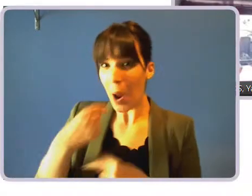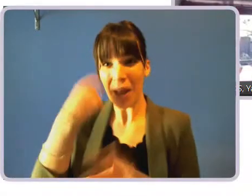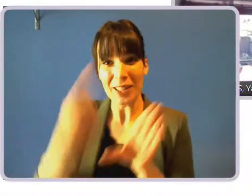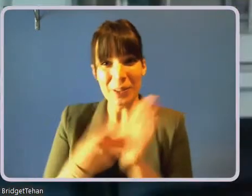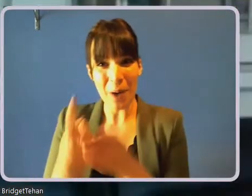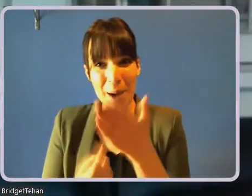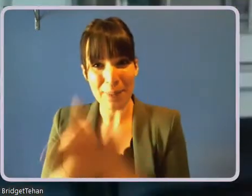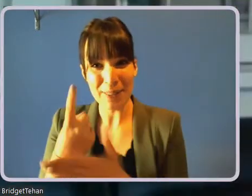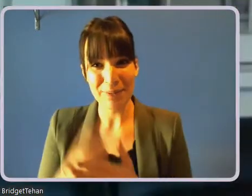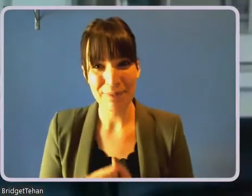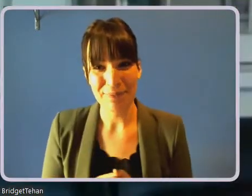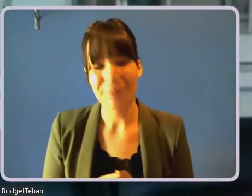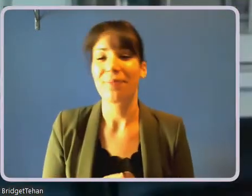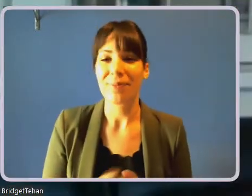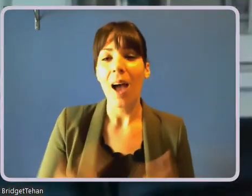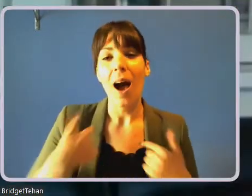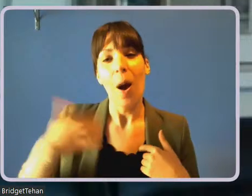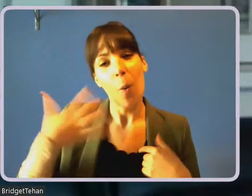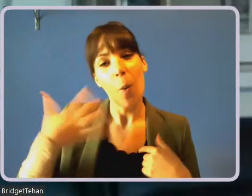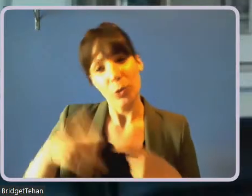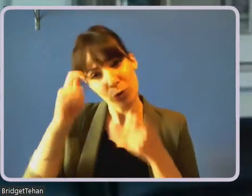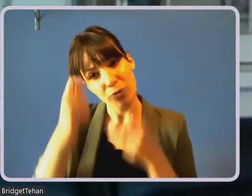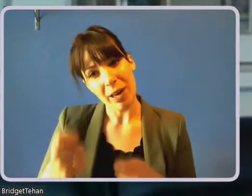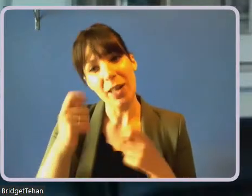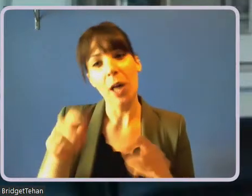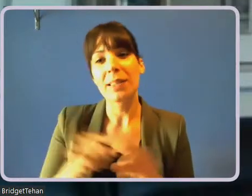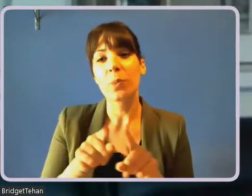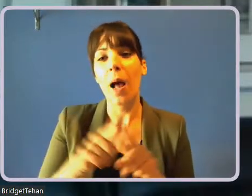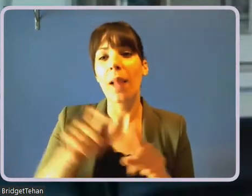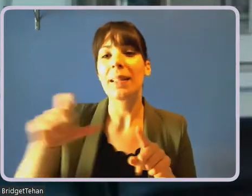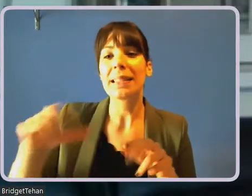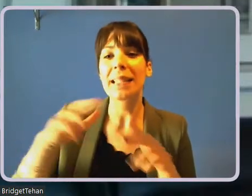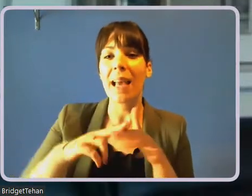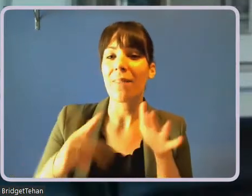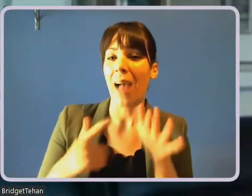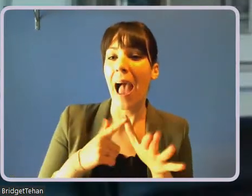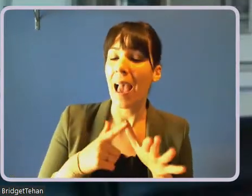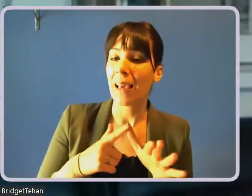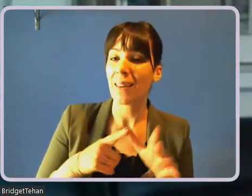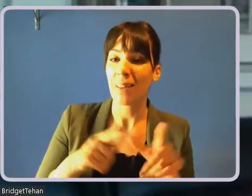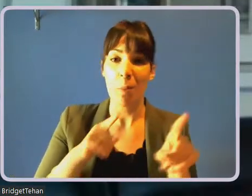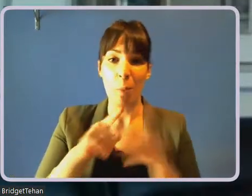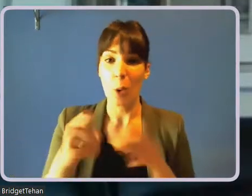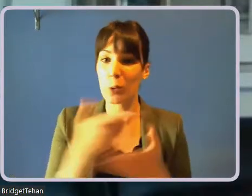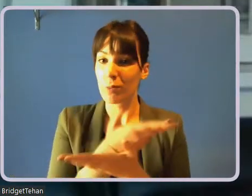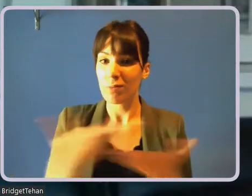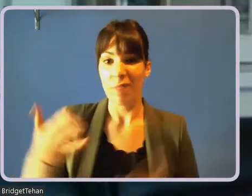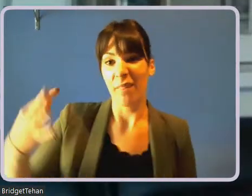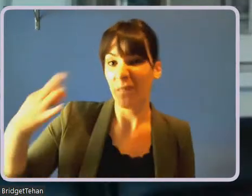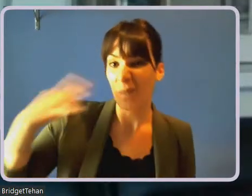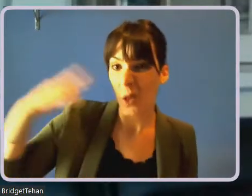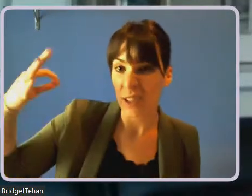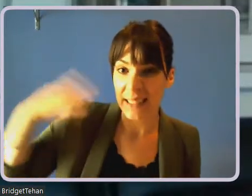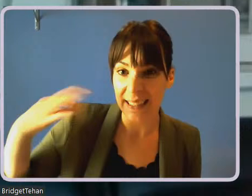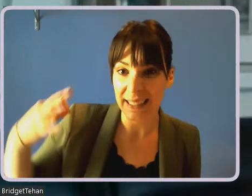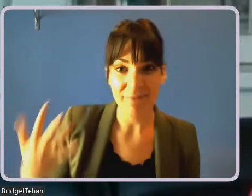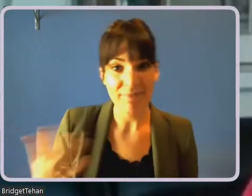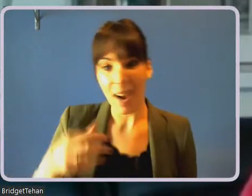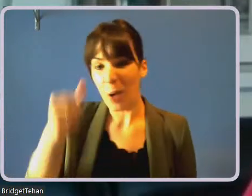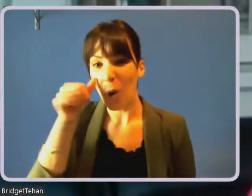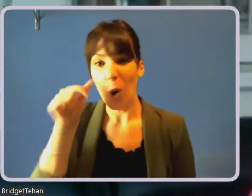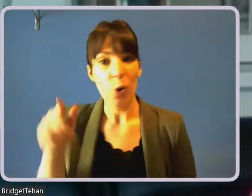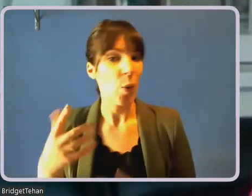acknowledge also, of course, that CFA is in large part a volunteer organisation. You've got people volunteering